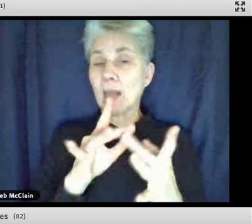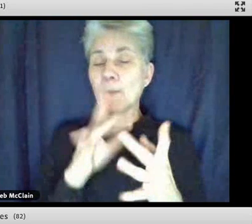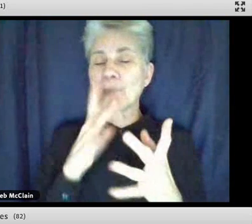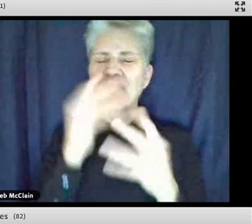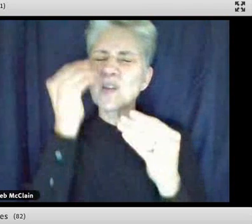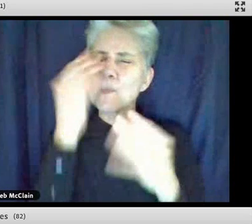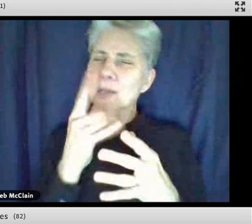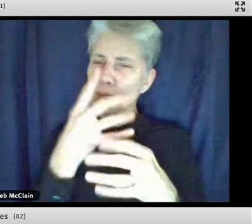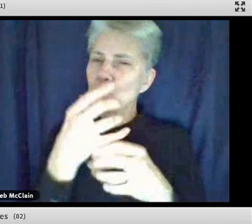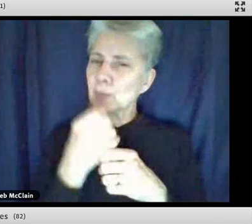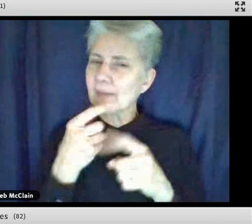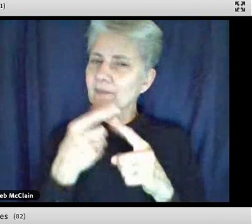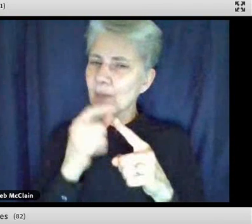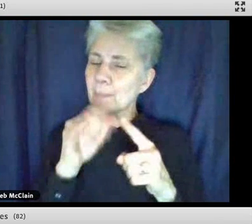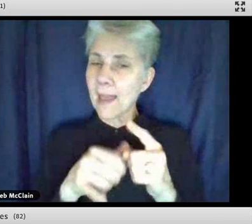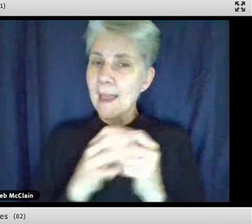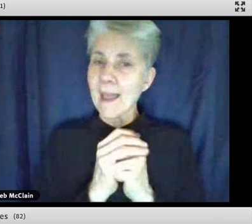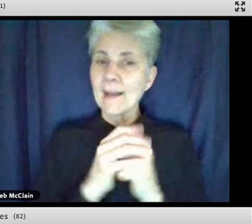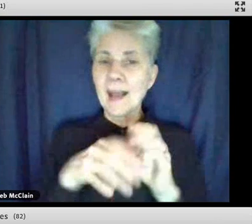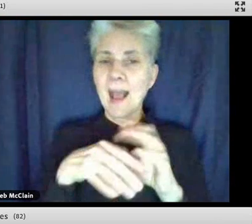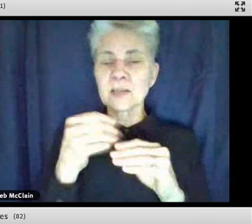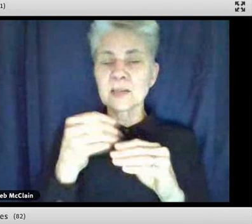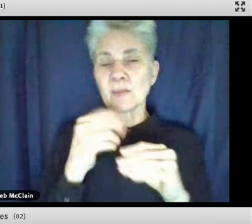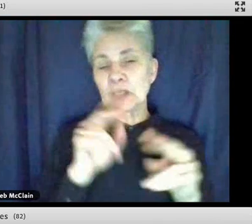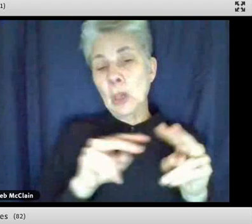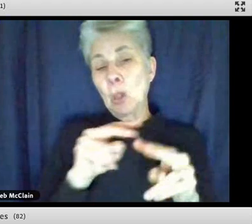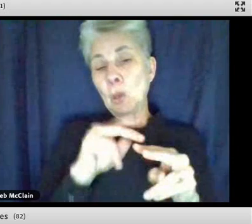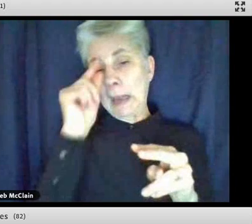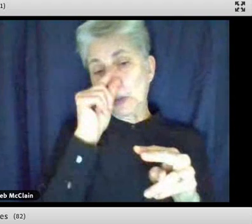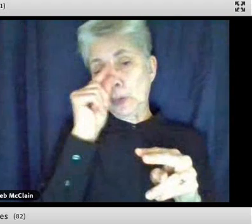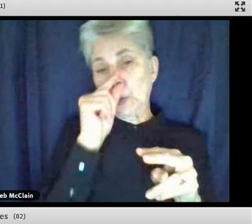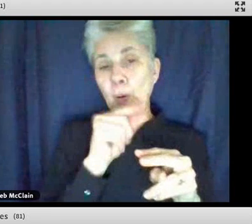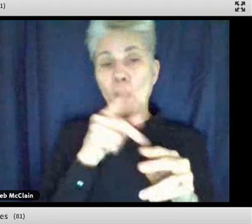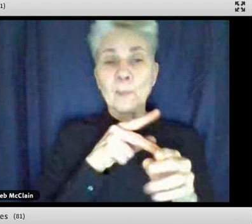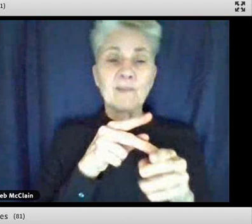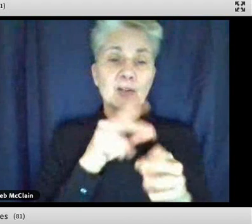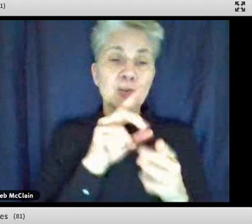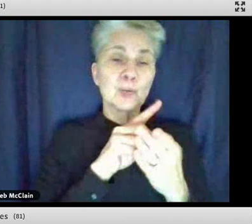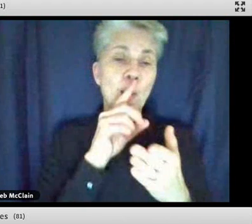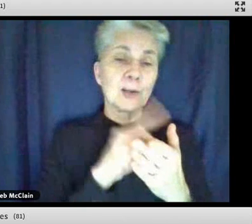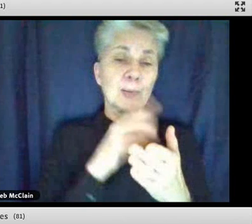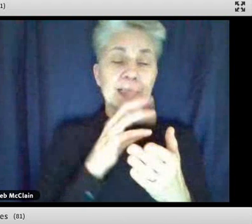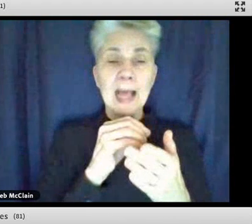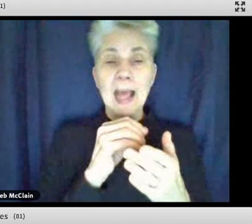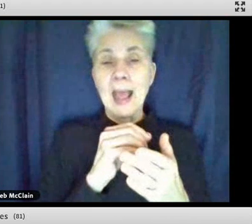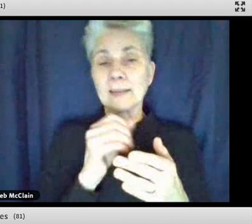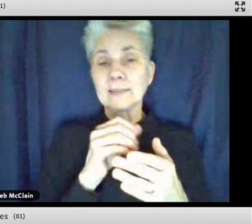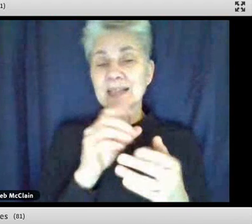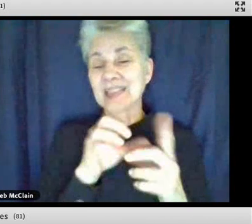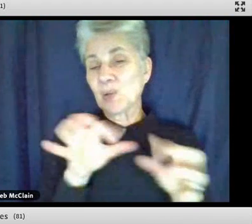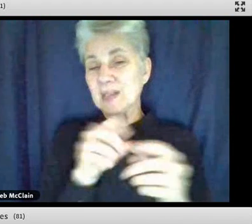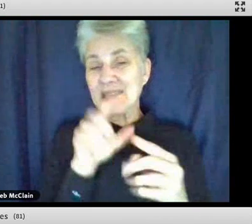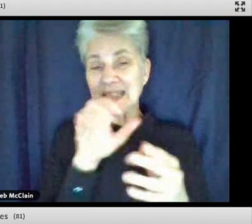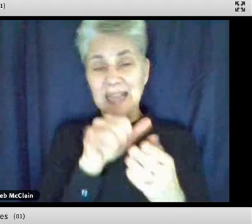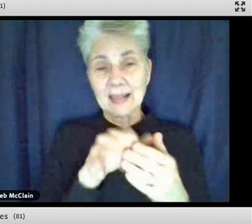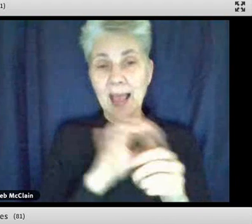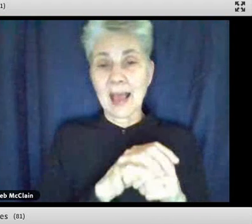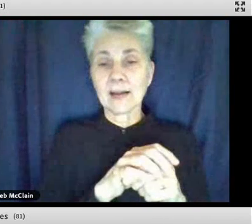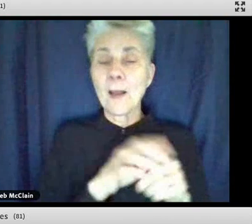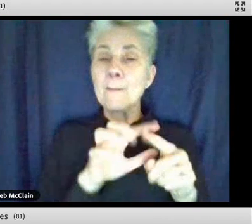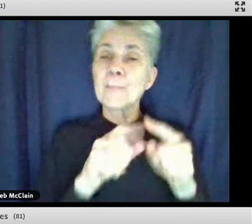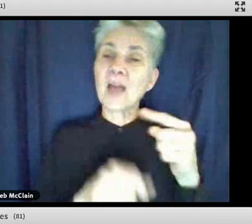get outside of just looking at Google and professional directories and looking up degrees and stuff like that. This was a